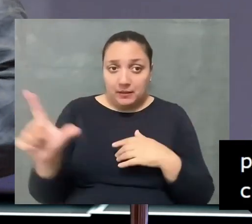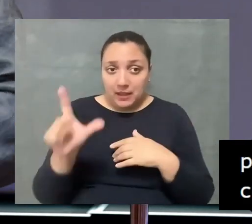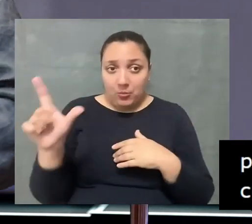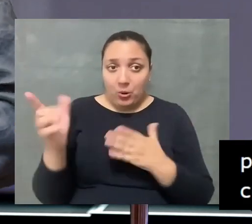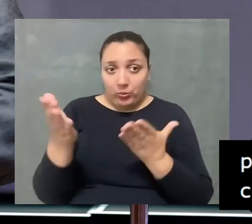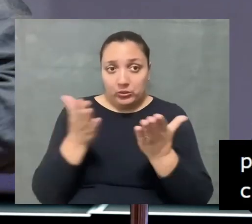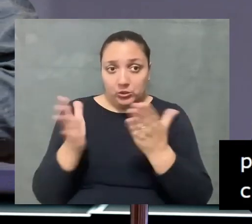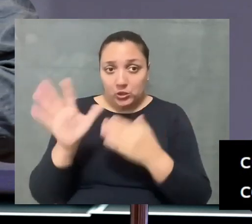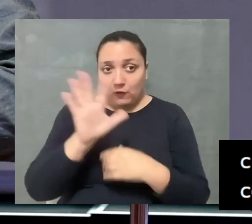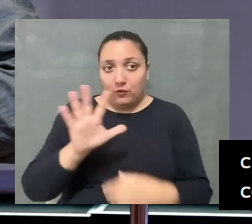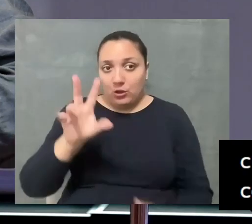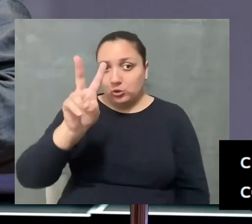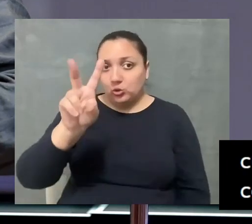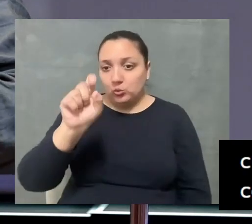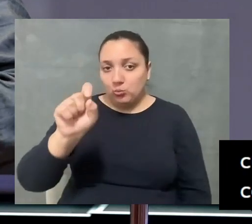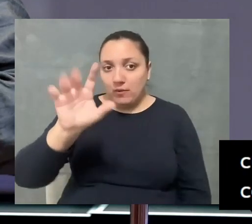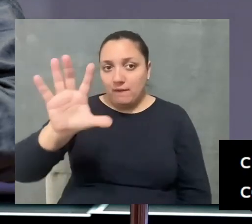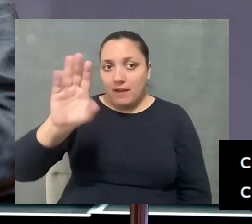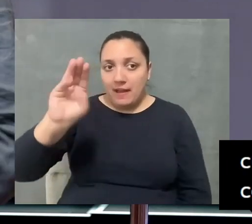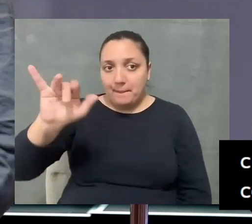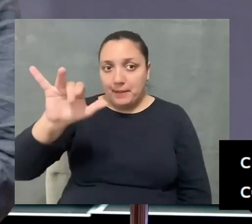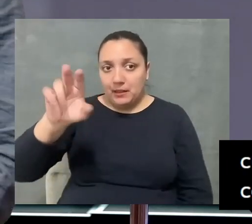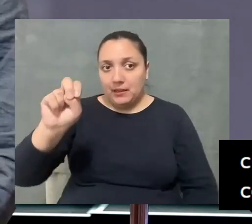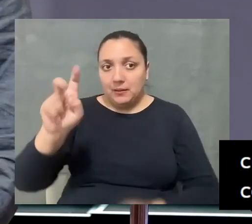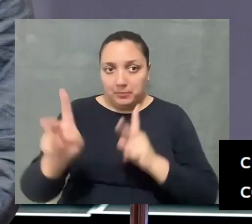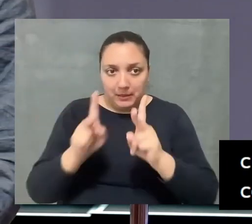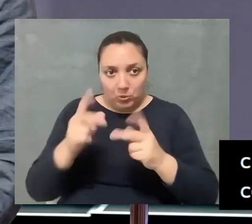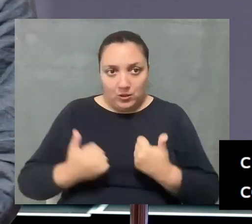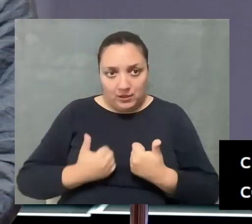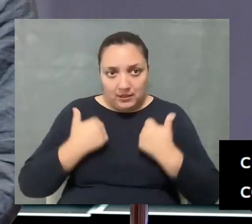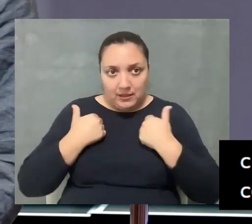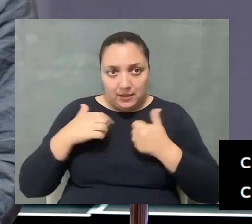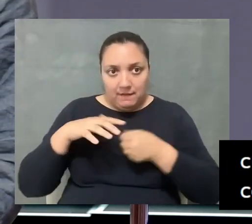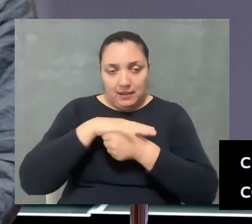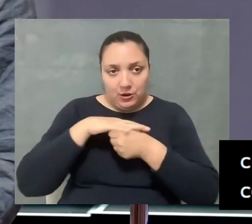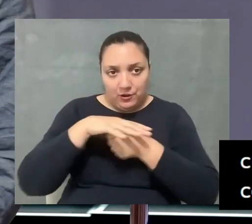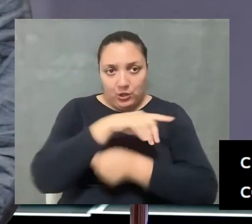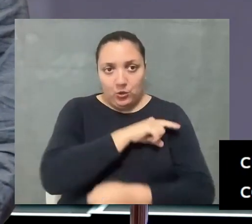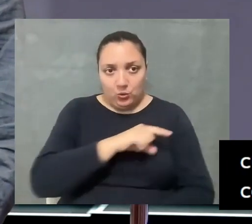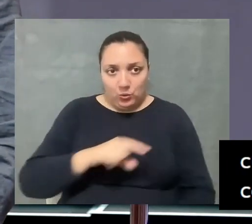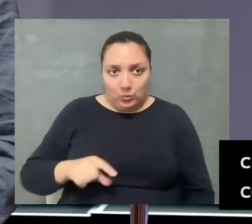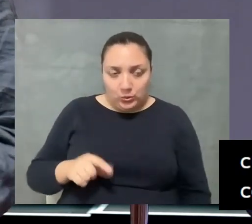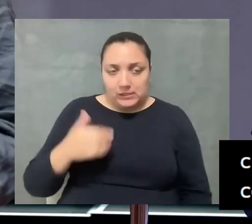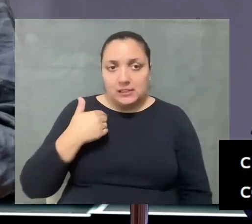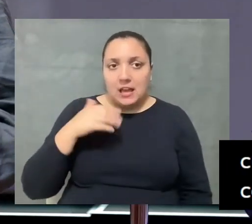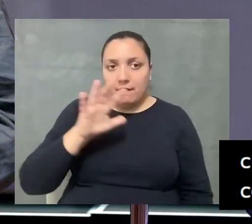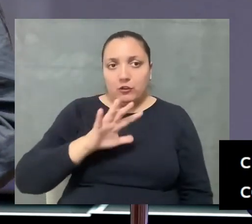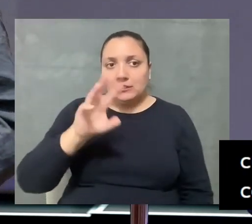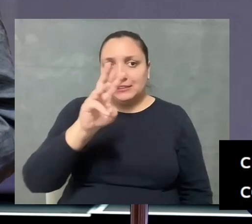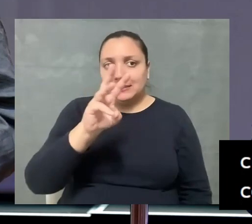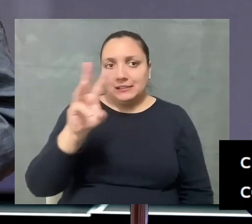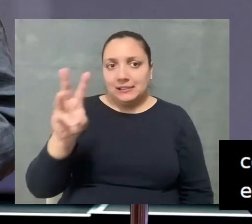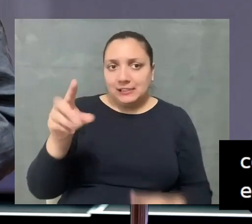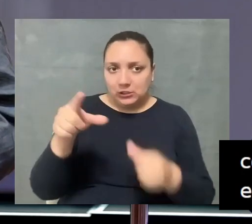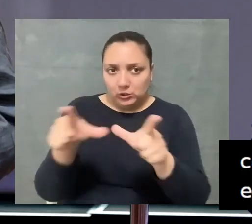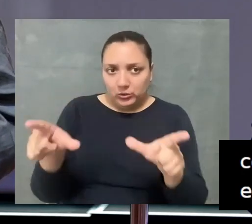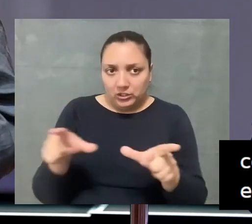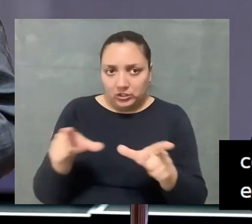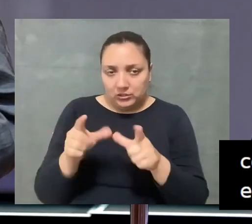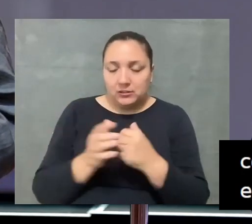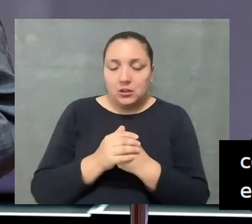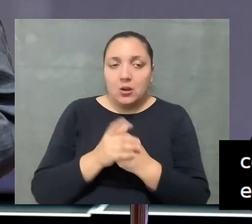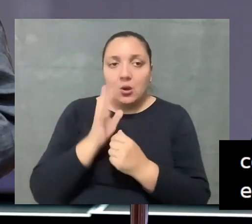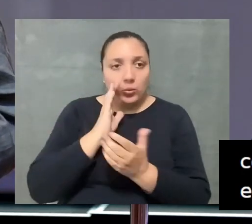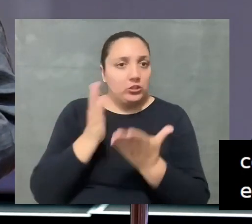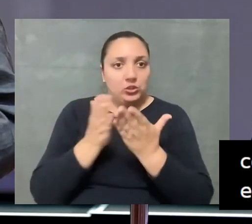2.5 million people living in Queens. We have 66 locations, and we serve